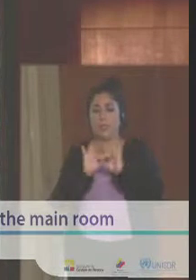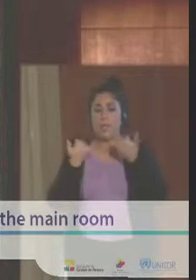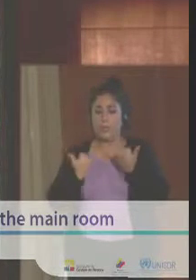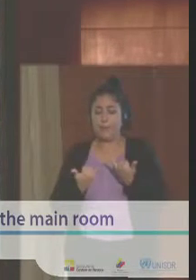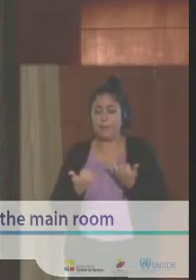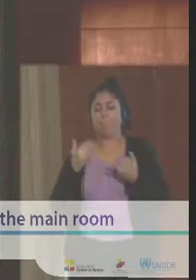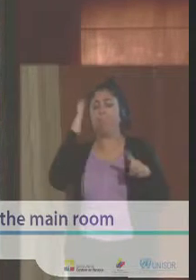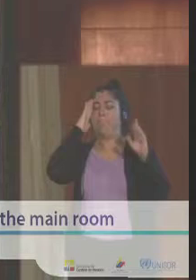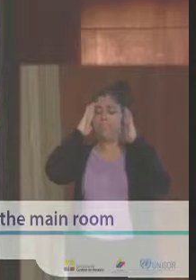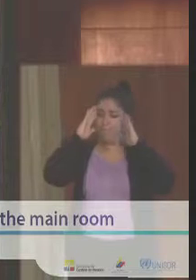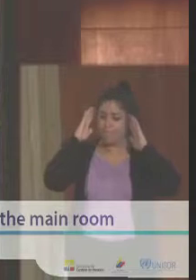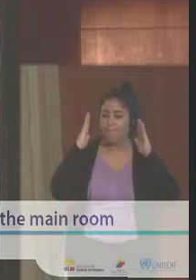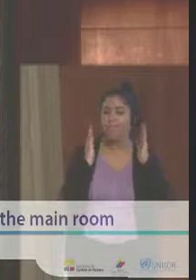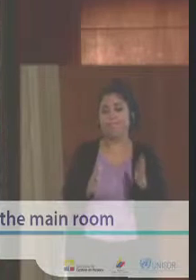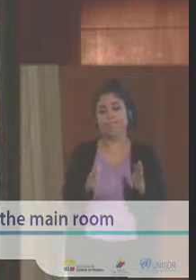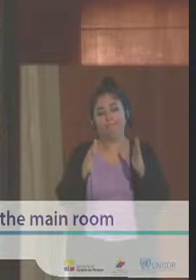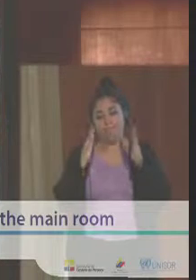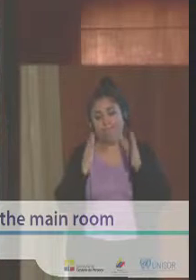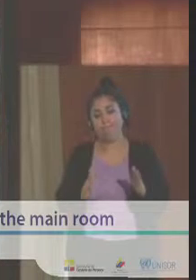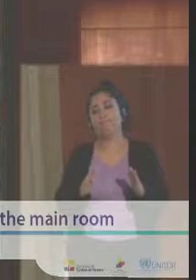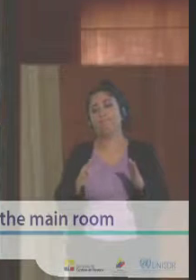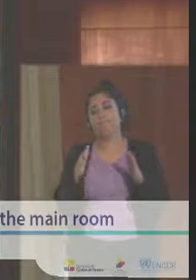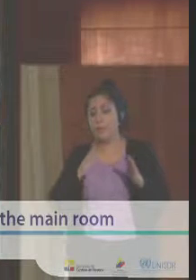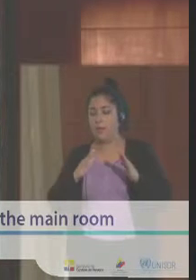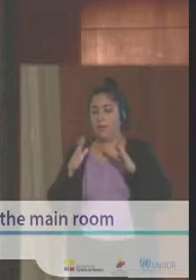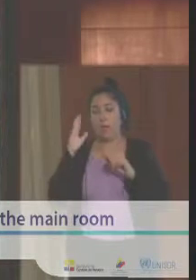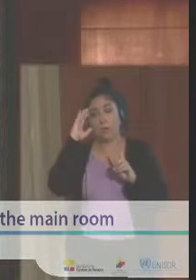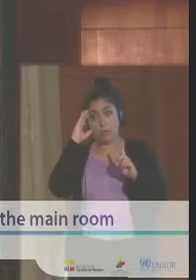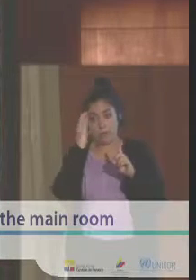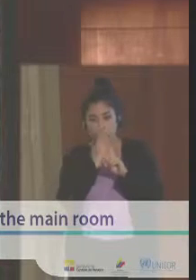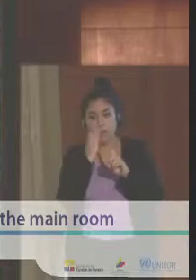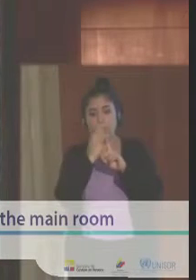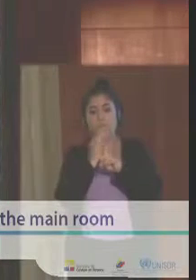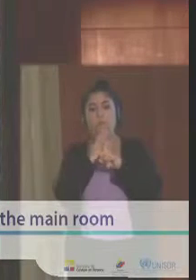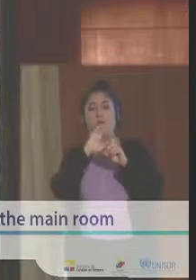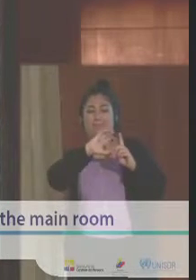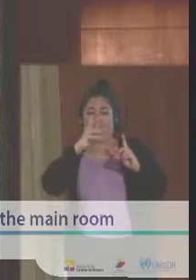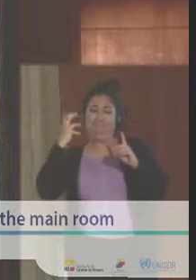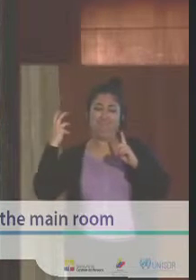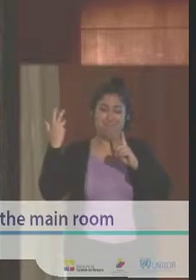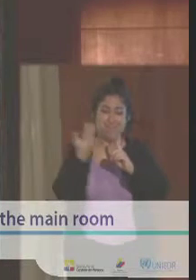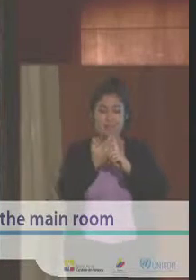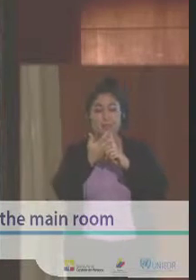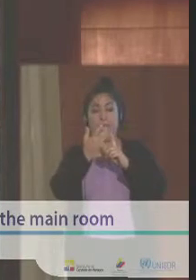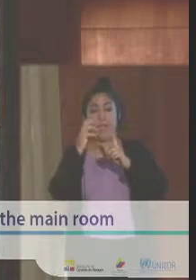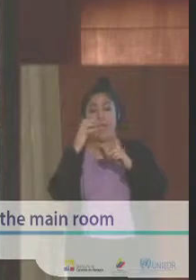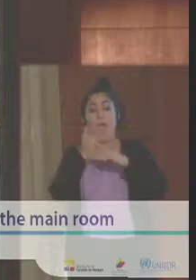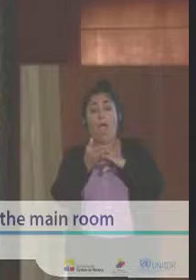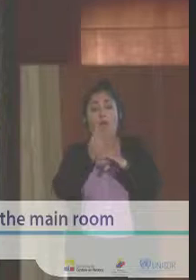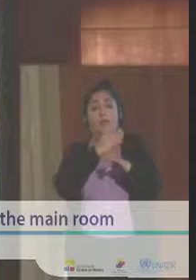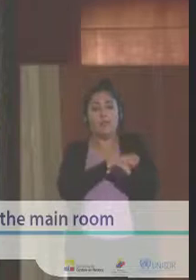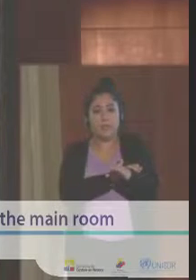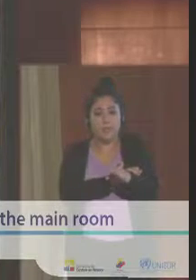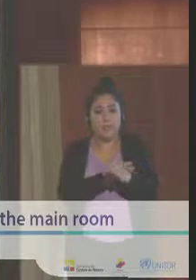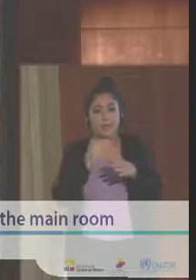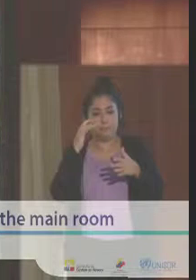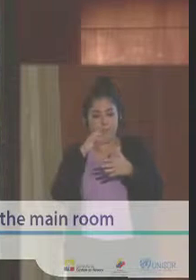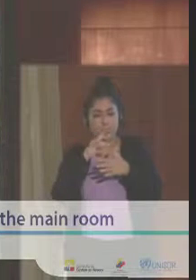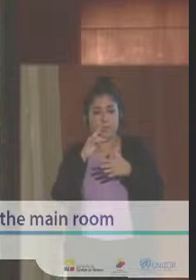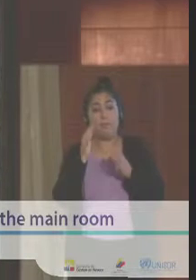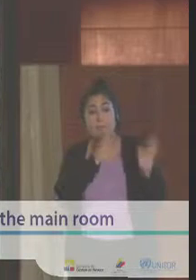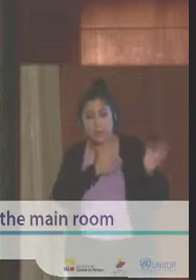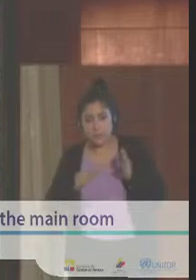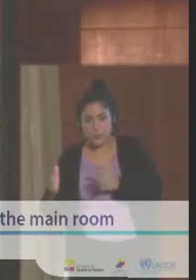on the disaster risk reduction within the context of climate change in public investment projects, so as not to